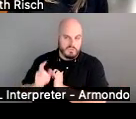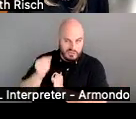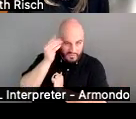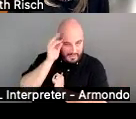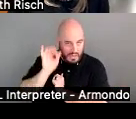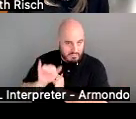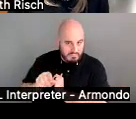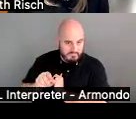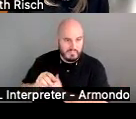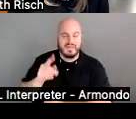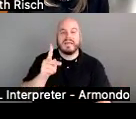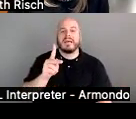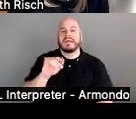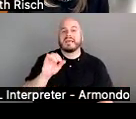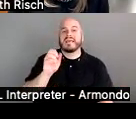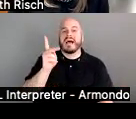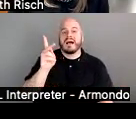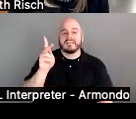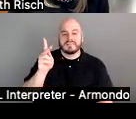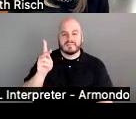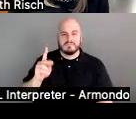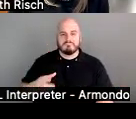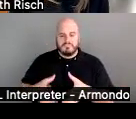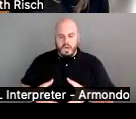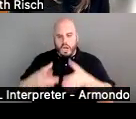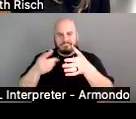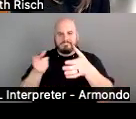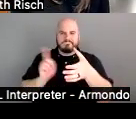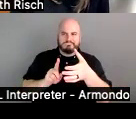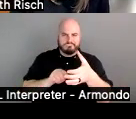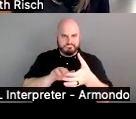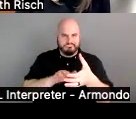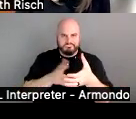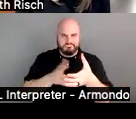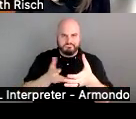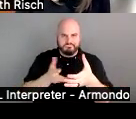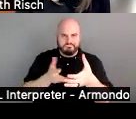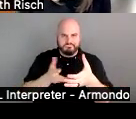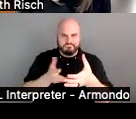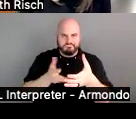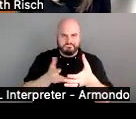is kiosks. It's an interesting animal kiosks. OCR this year in their year